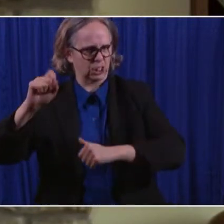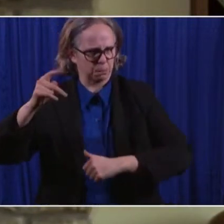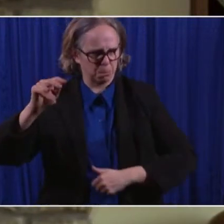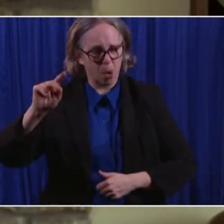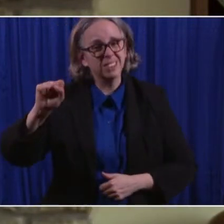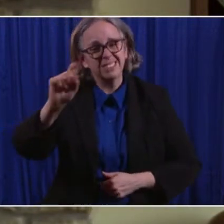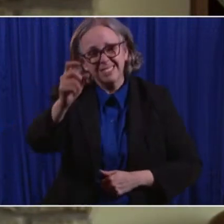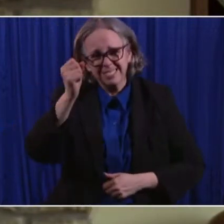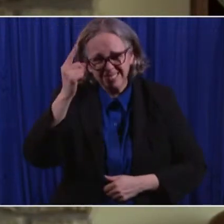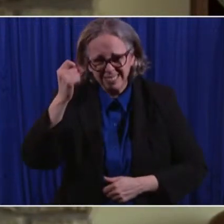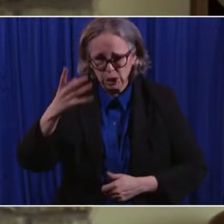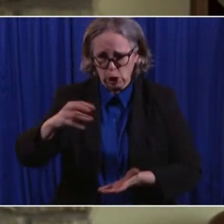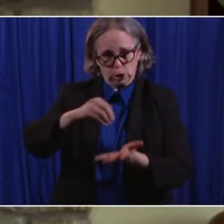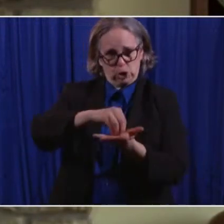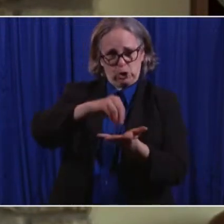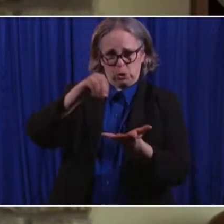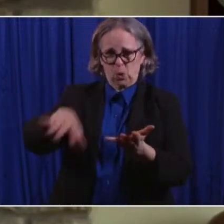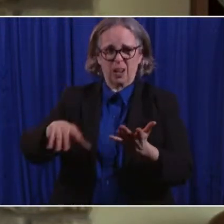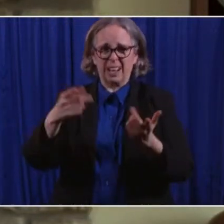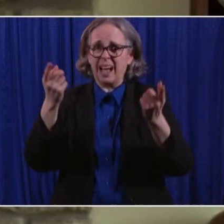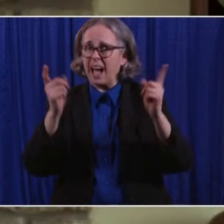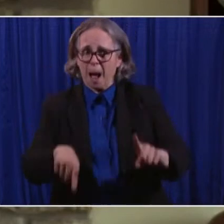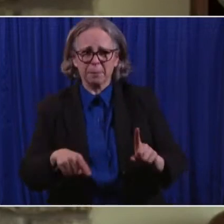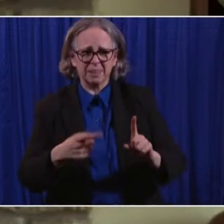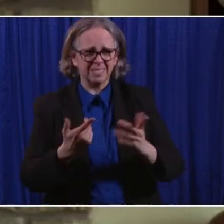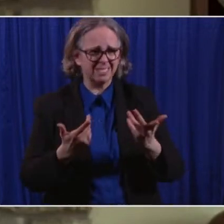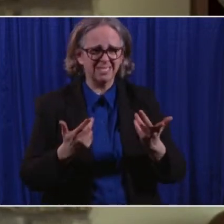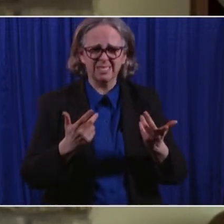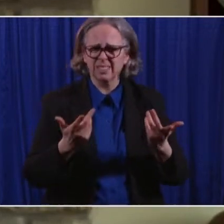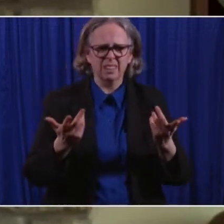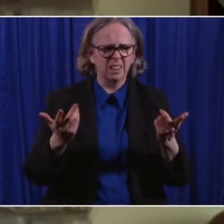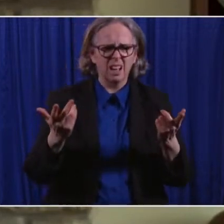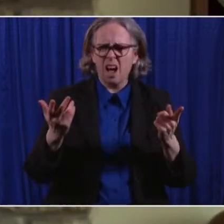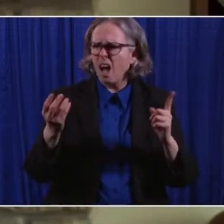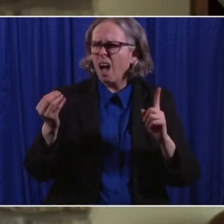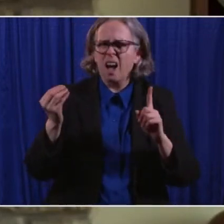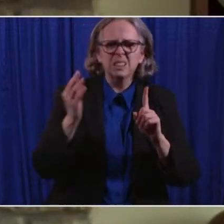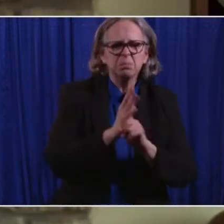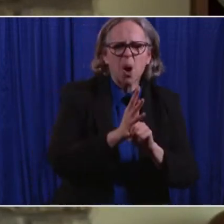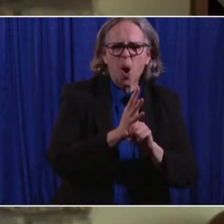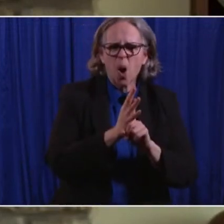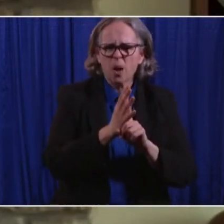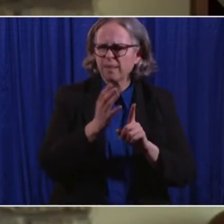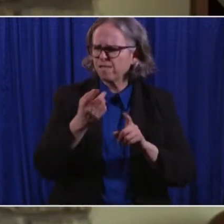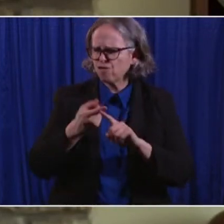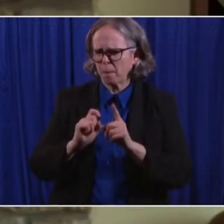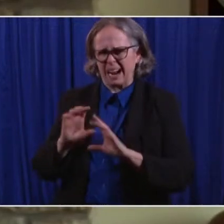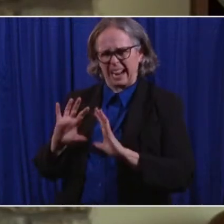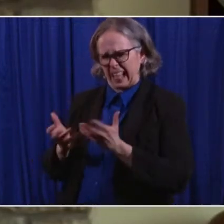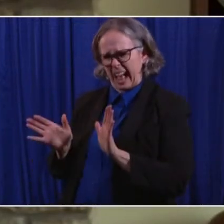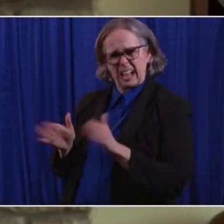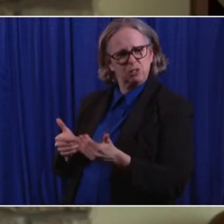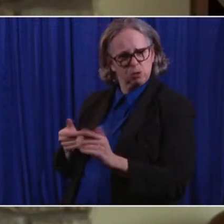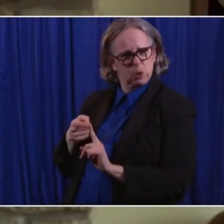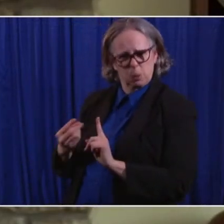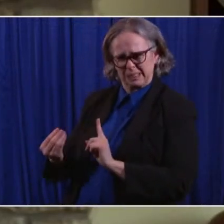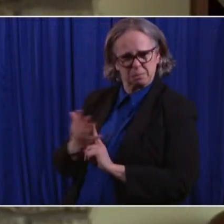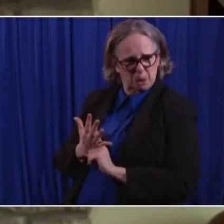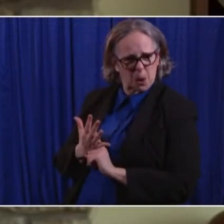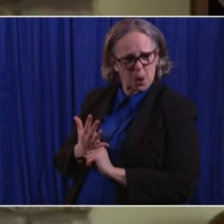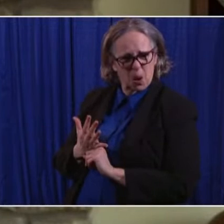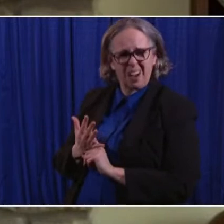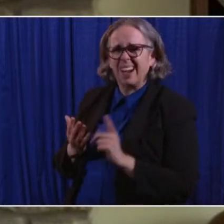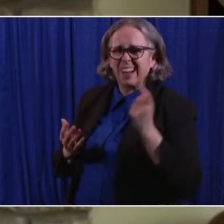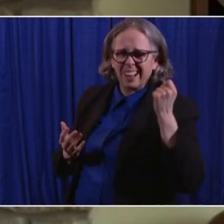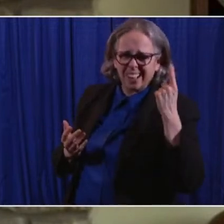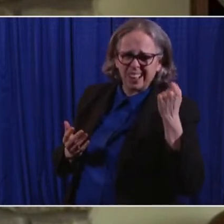had an incidental exposure to COVID in a classroom. Those kids who we've said for the last few months, if